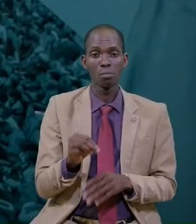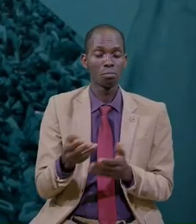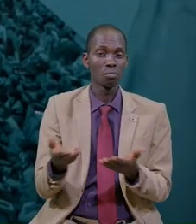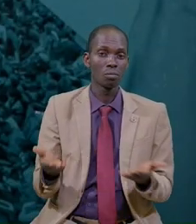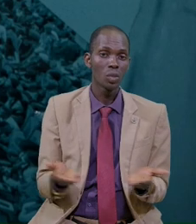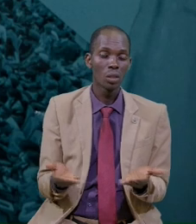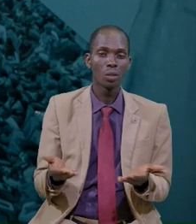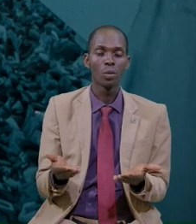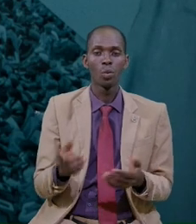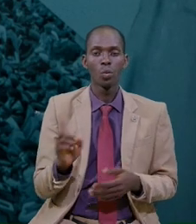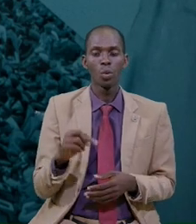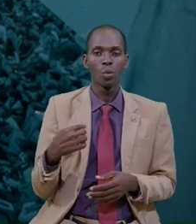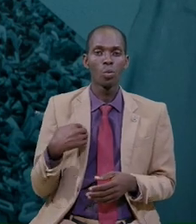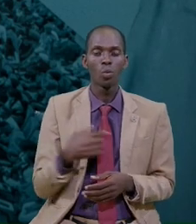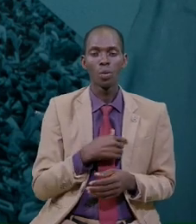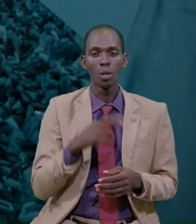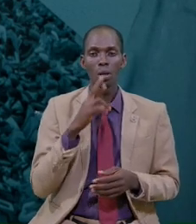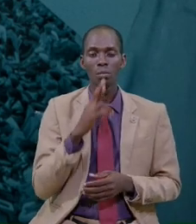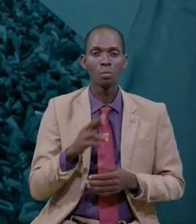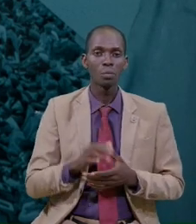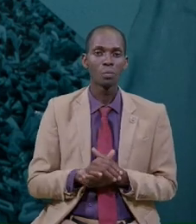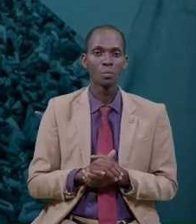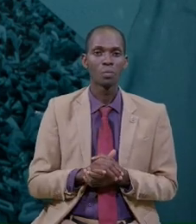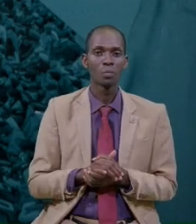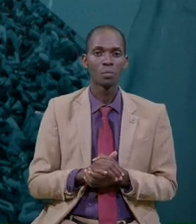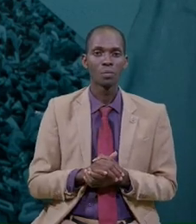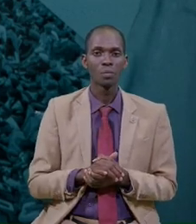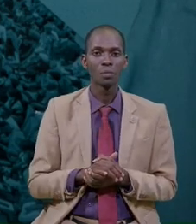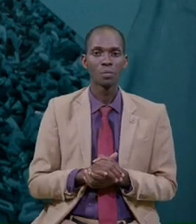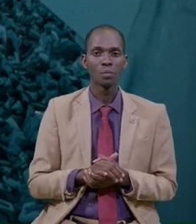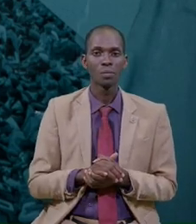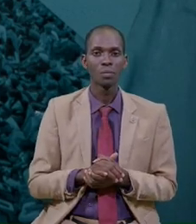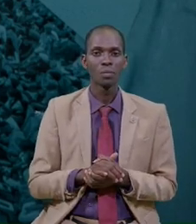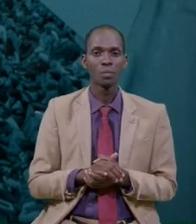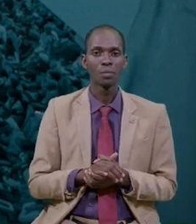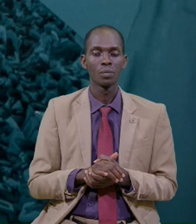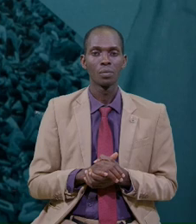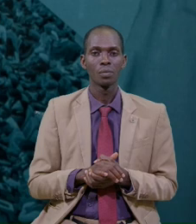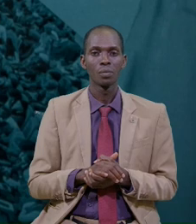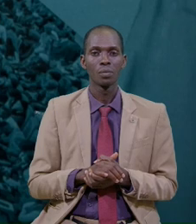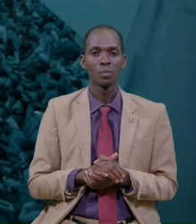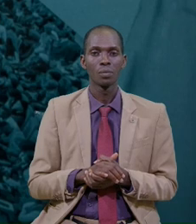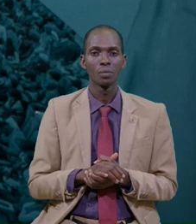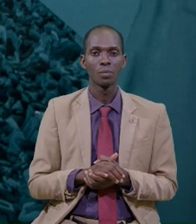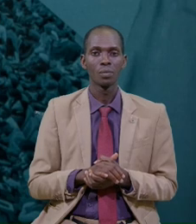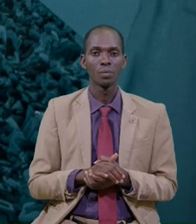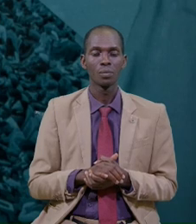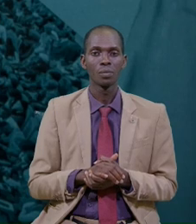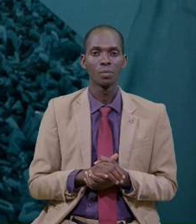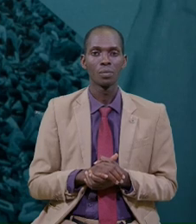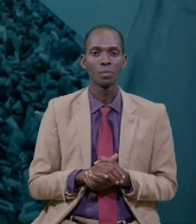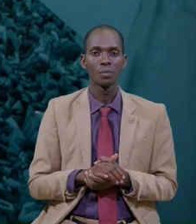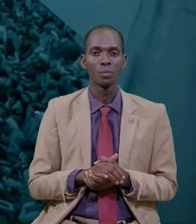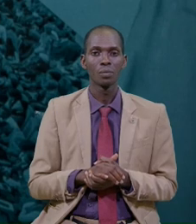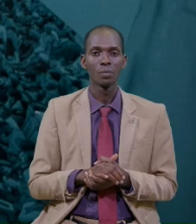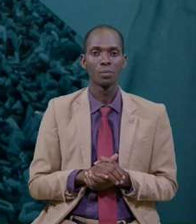where we have the canopy. You may be a strong Kobekoso, Yakopo, China, no means, one hour, Yakuna, and the one crown,